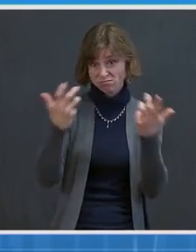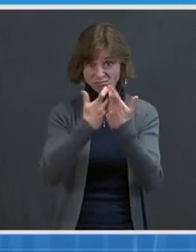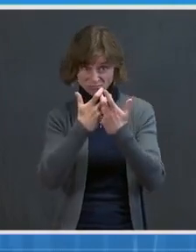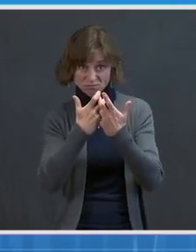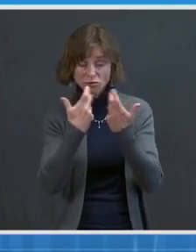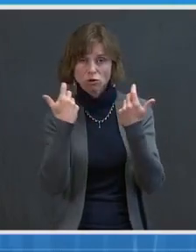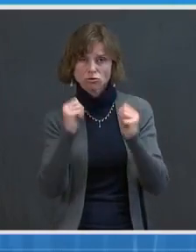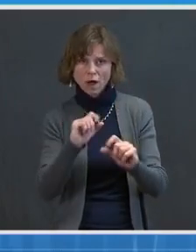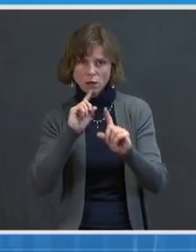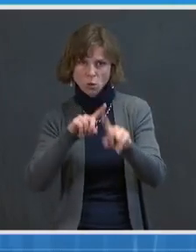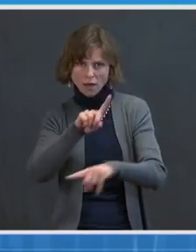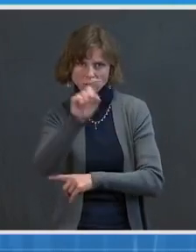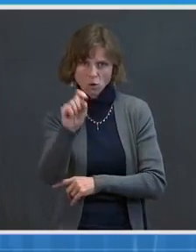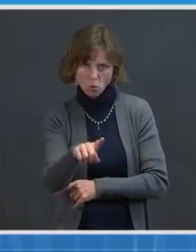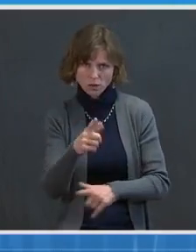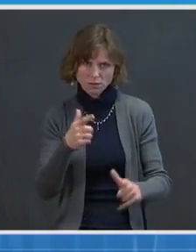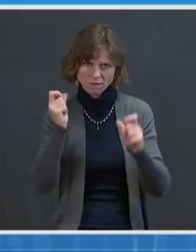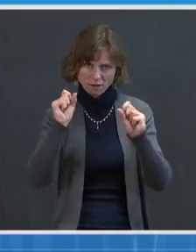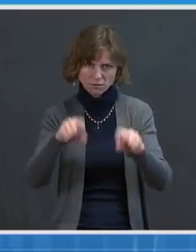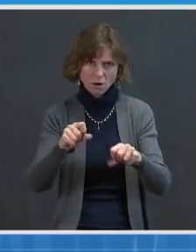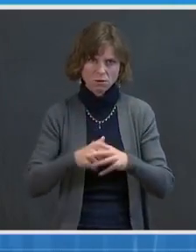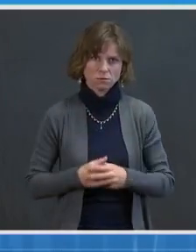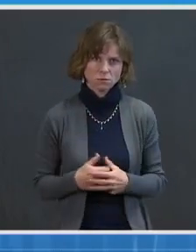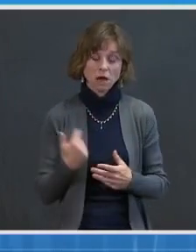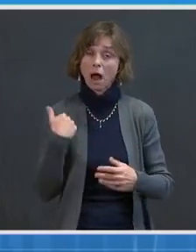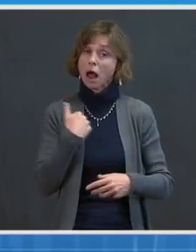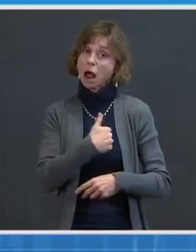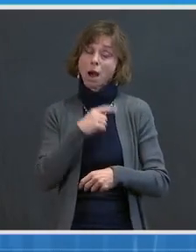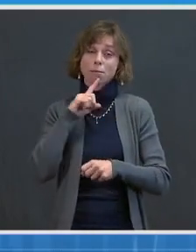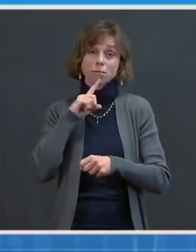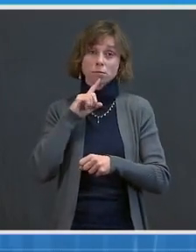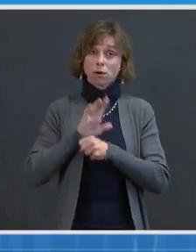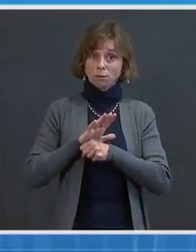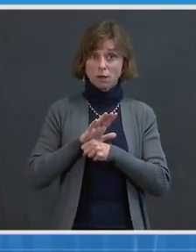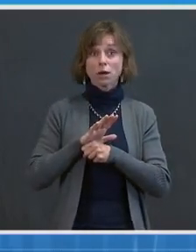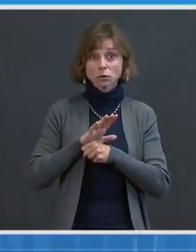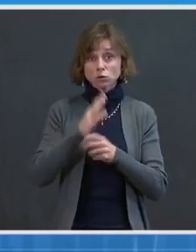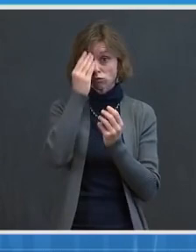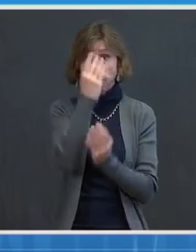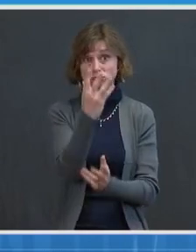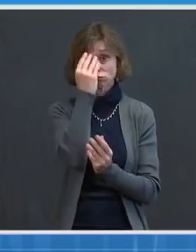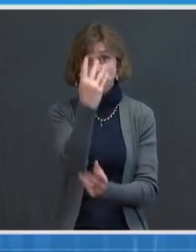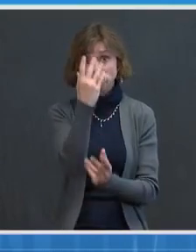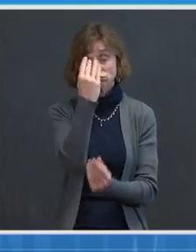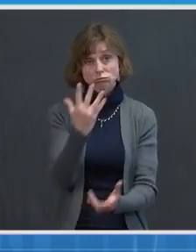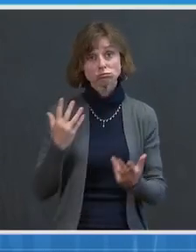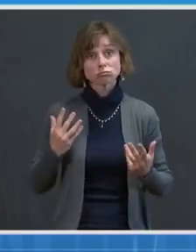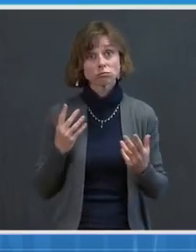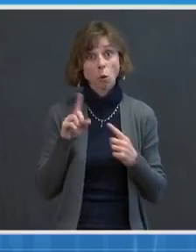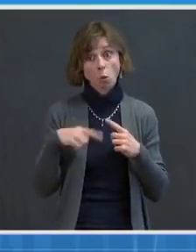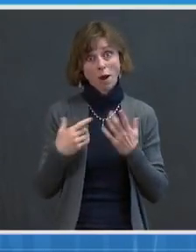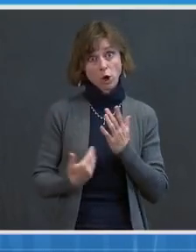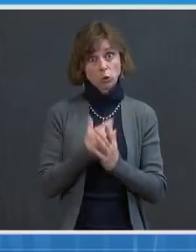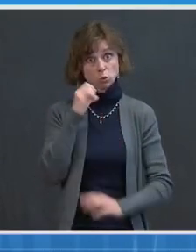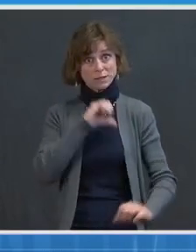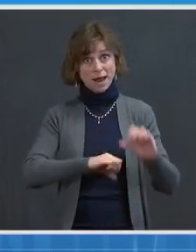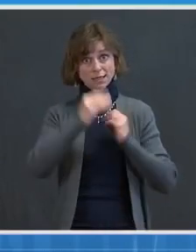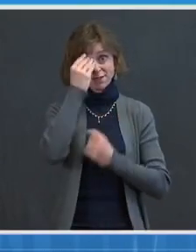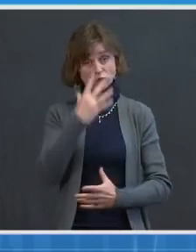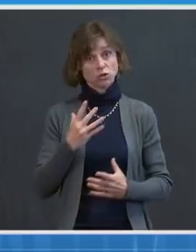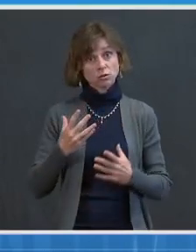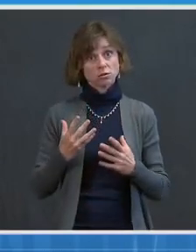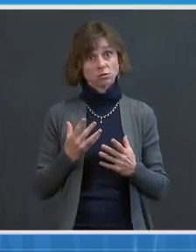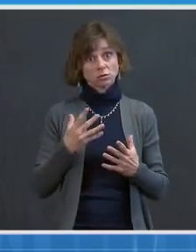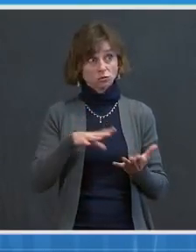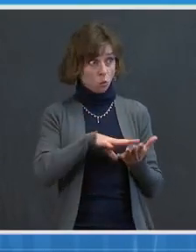as we can. And I'm committed to updating our guidance as new scientific information becomes available and, importantly, as